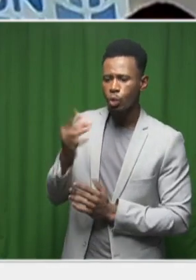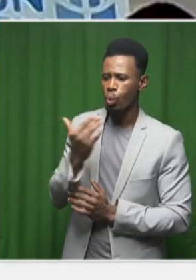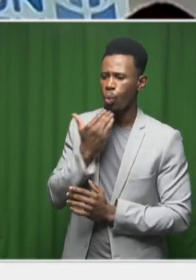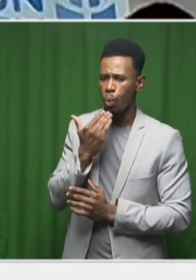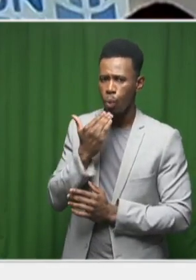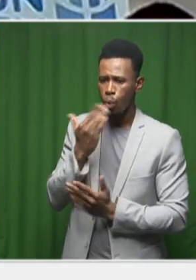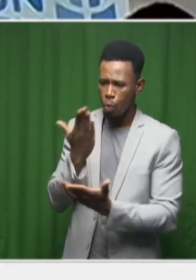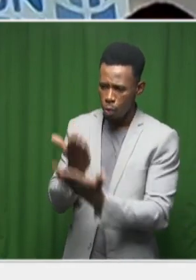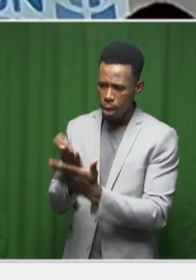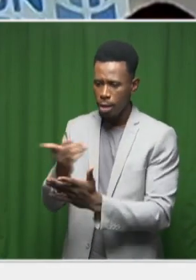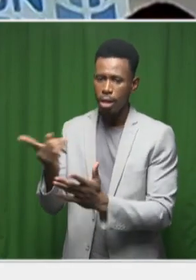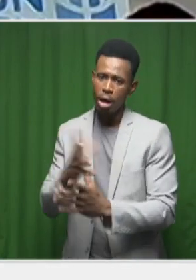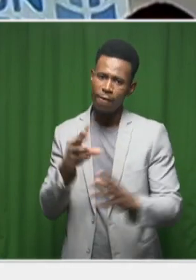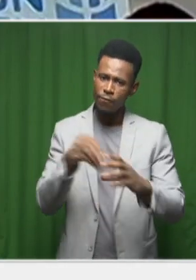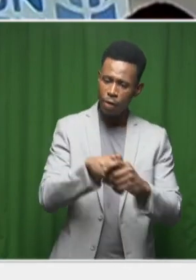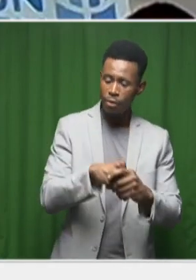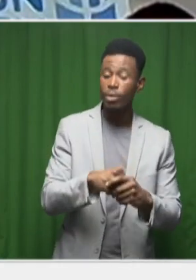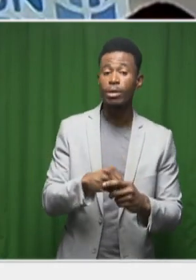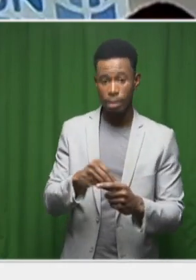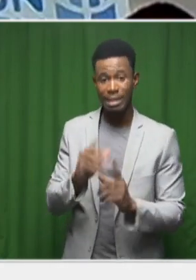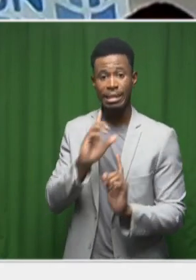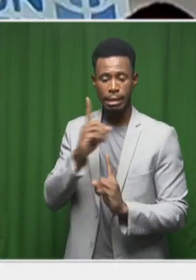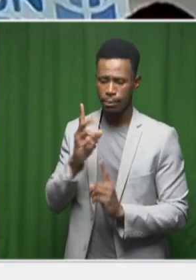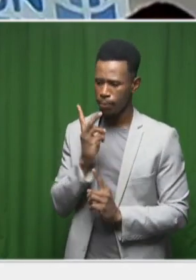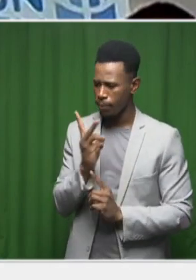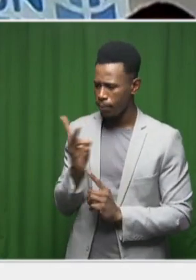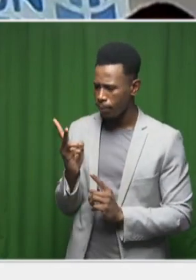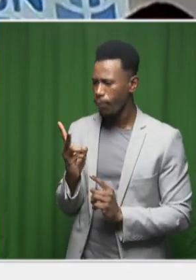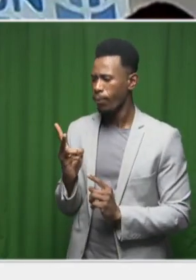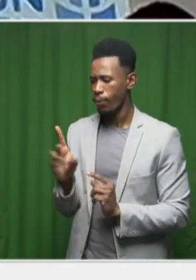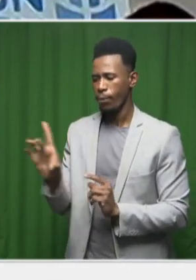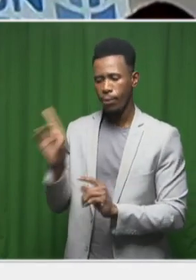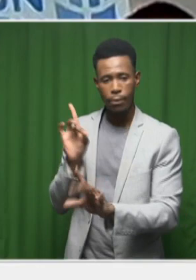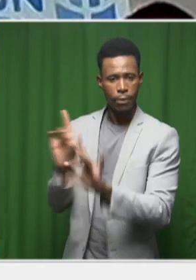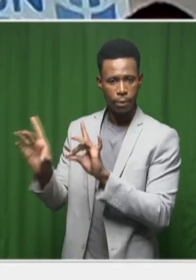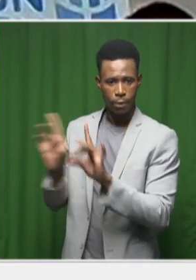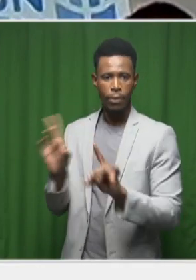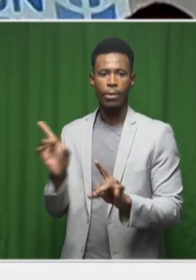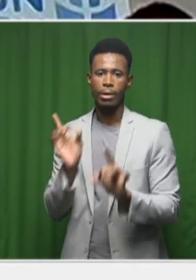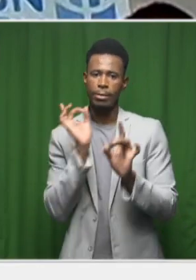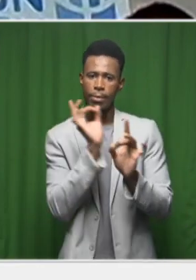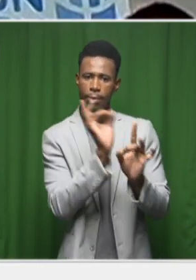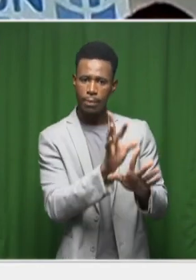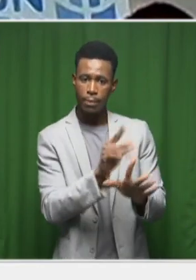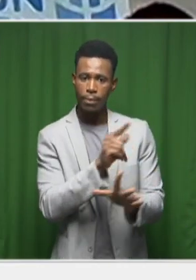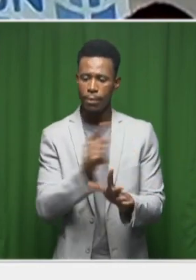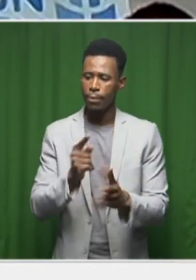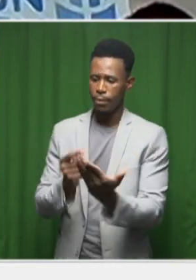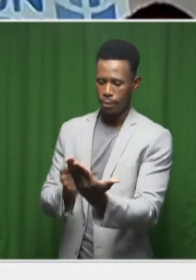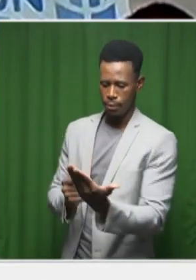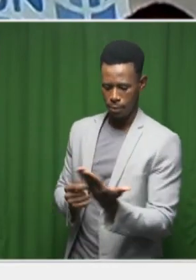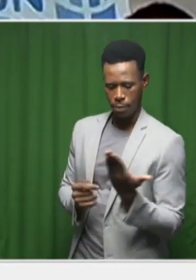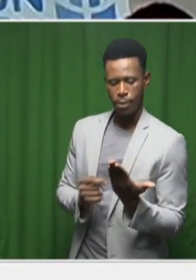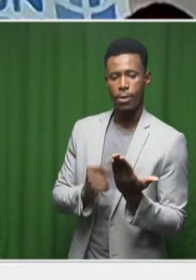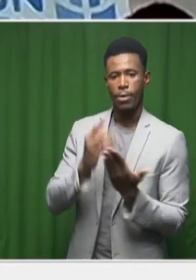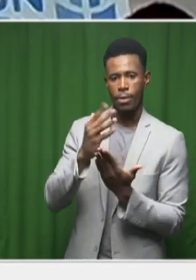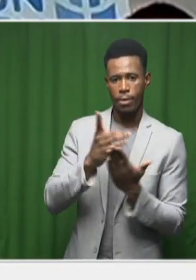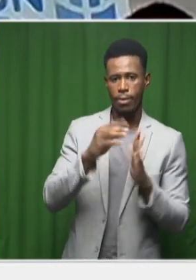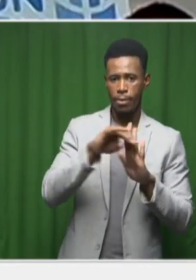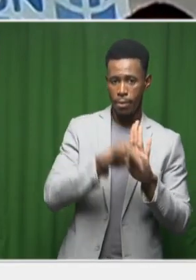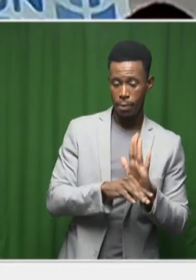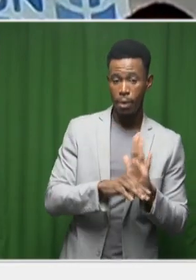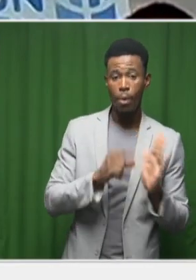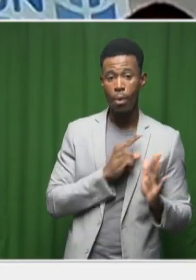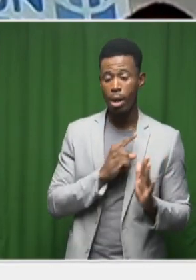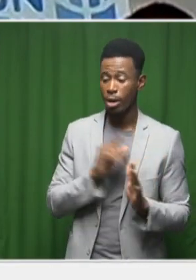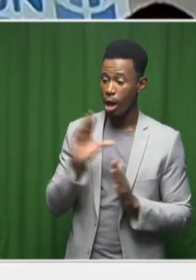are here wanting to learn how to code. So the choices became, are you